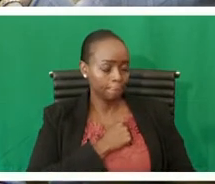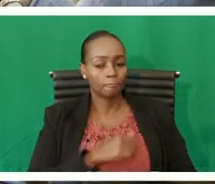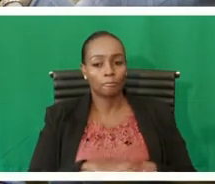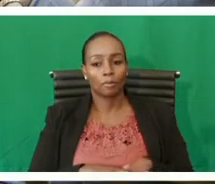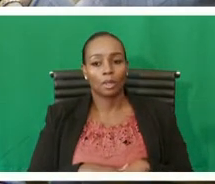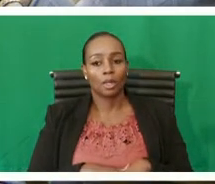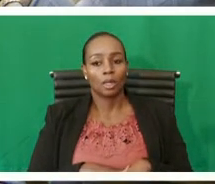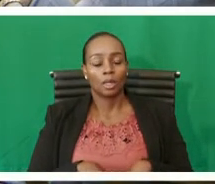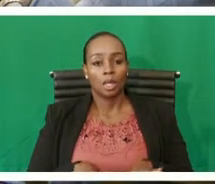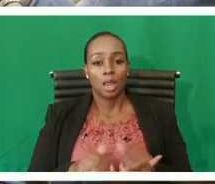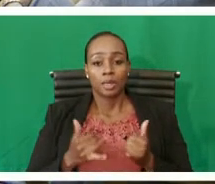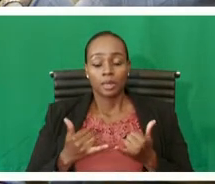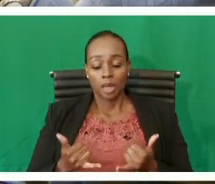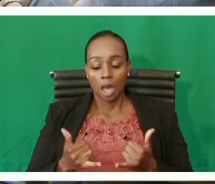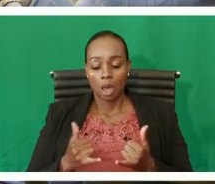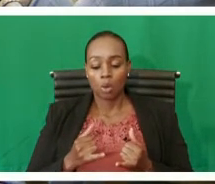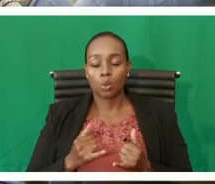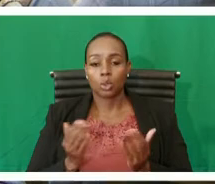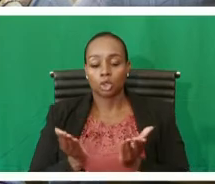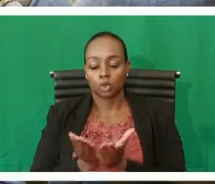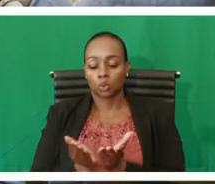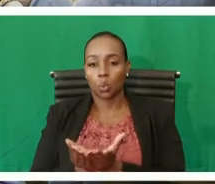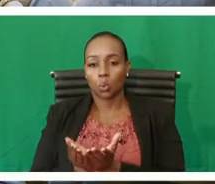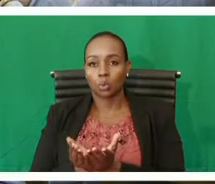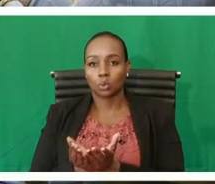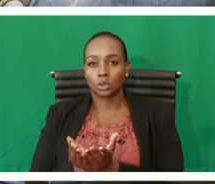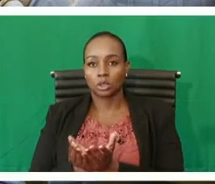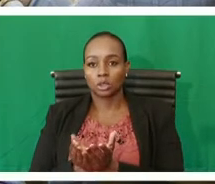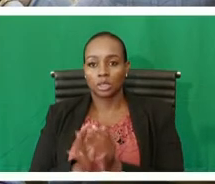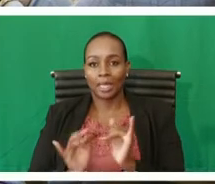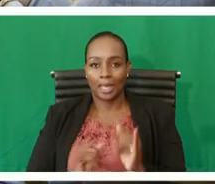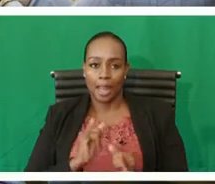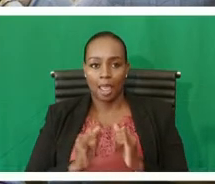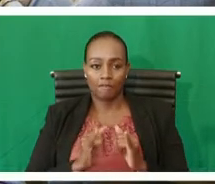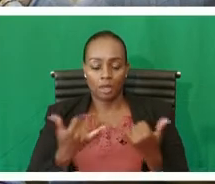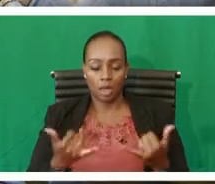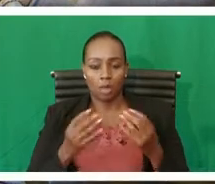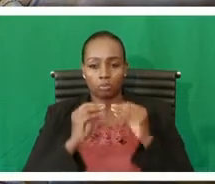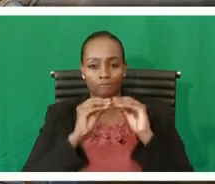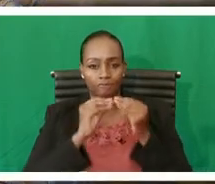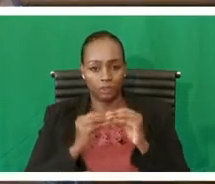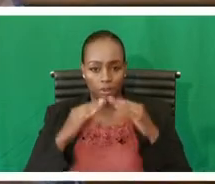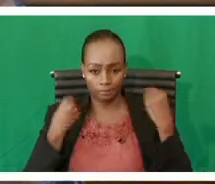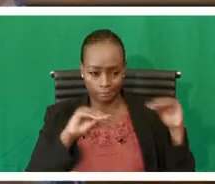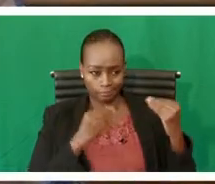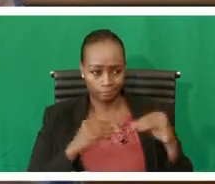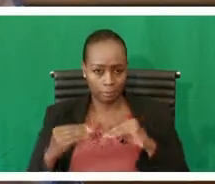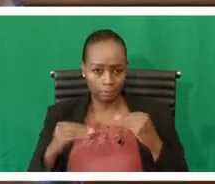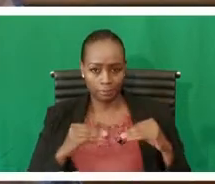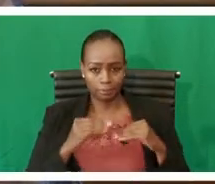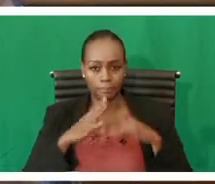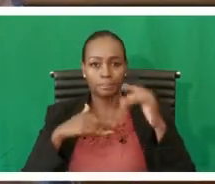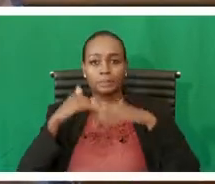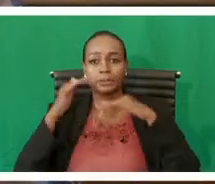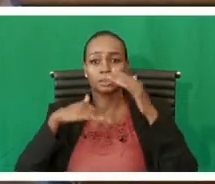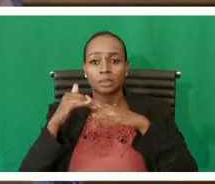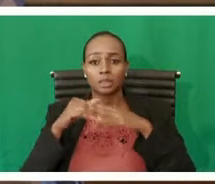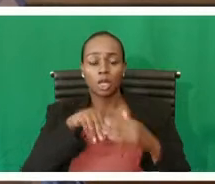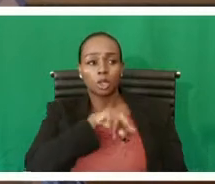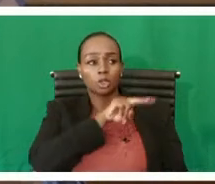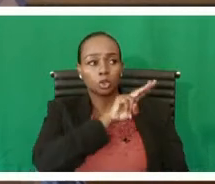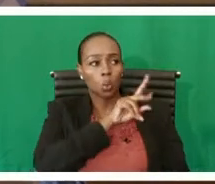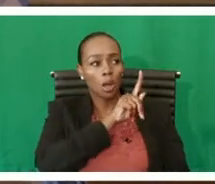Currently, 11 schools are at various stage of construction. Two of these schools are in Garib, two in